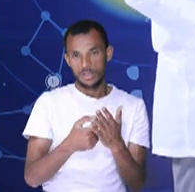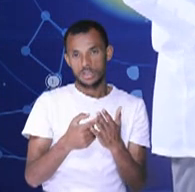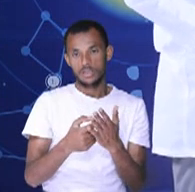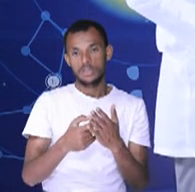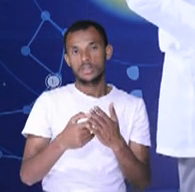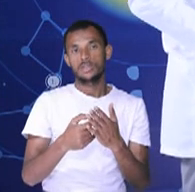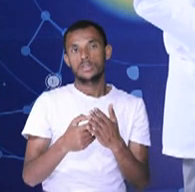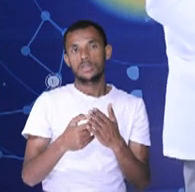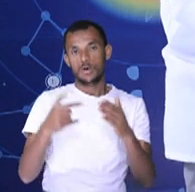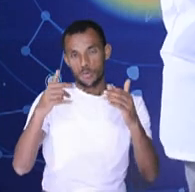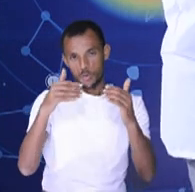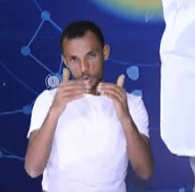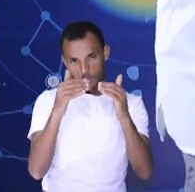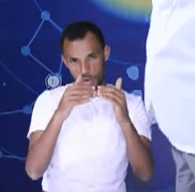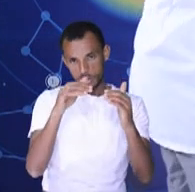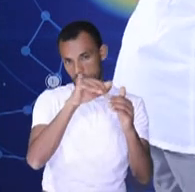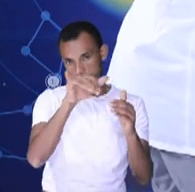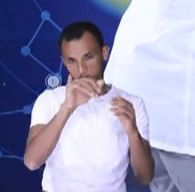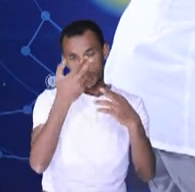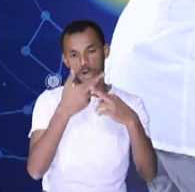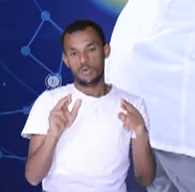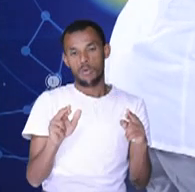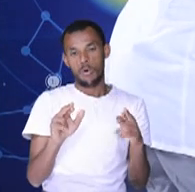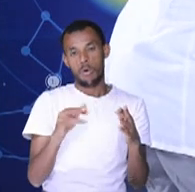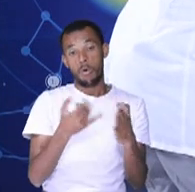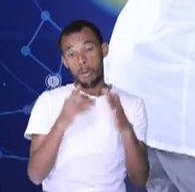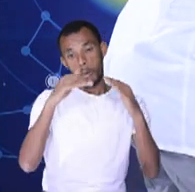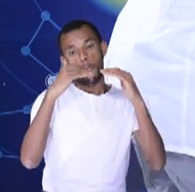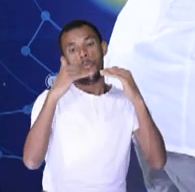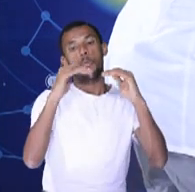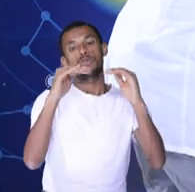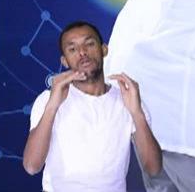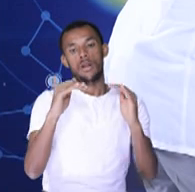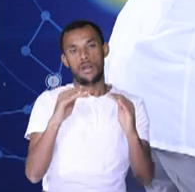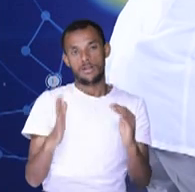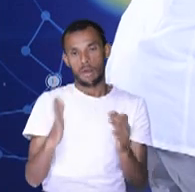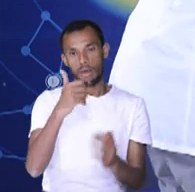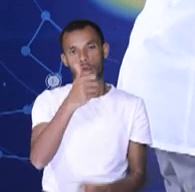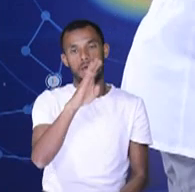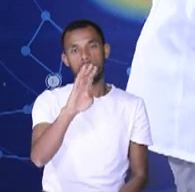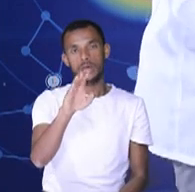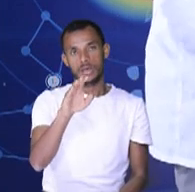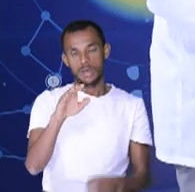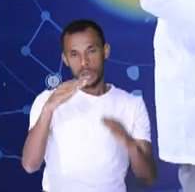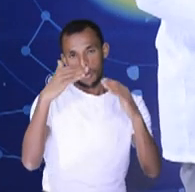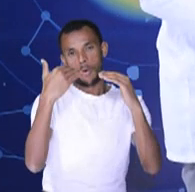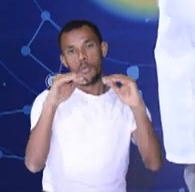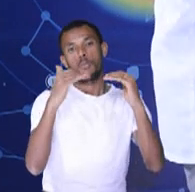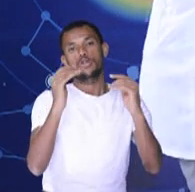sides have the same ratio or proportional. That is, side AB is proportional to